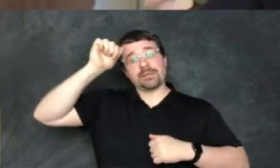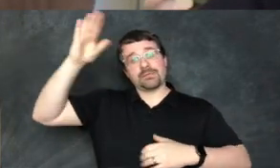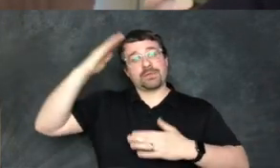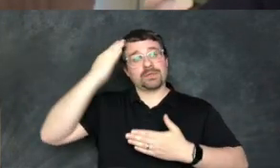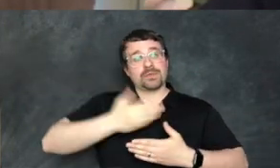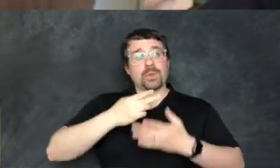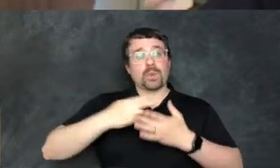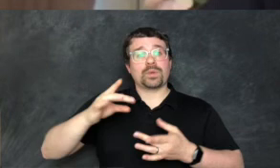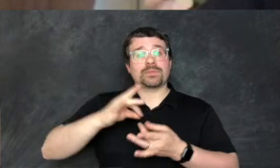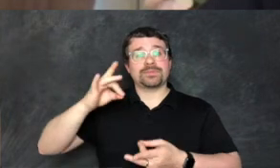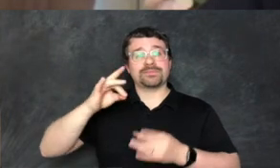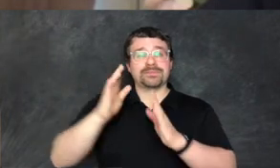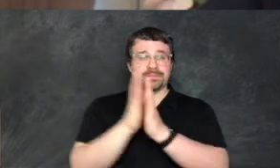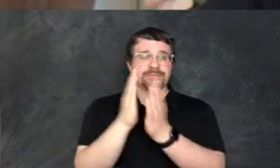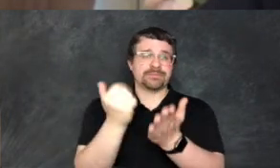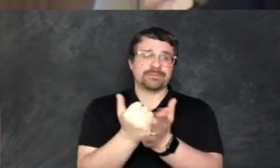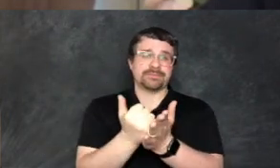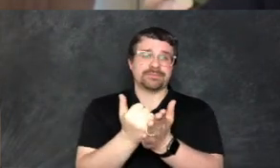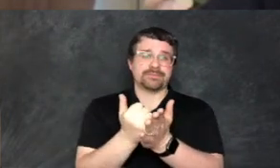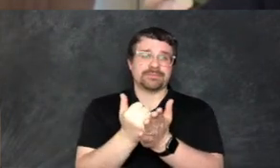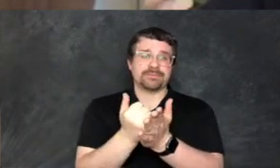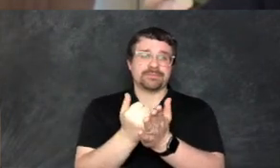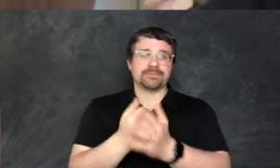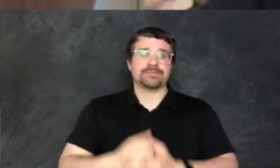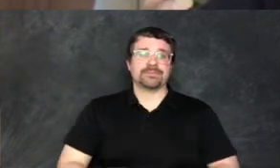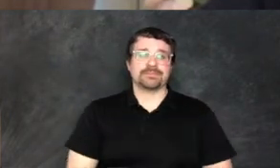Holy Spirit. Amen.